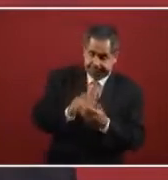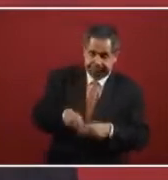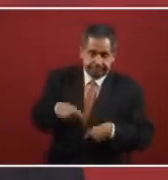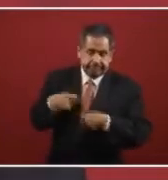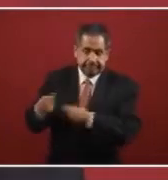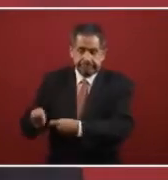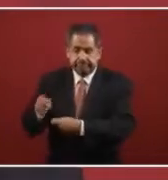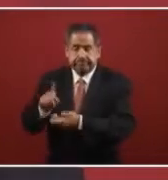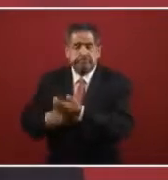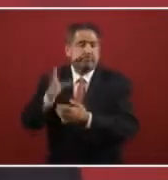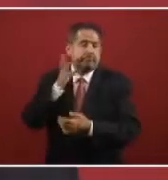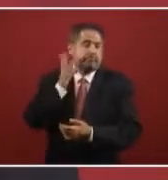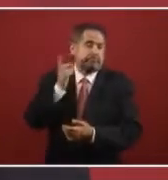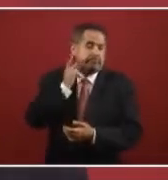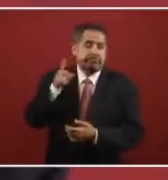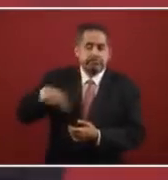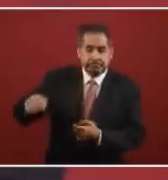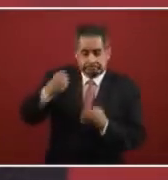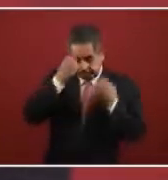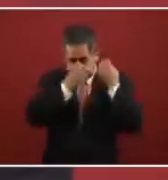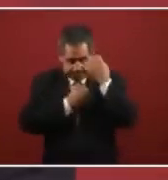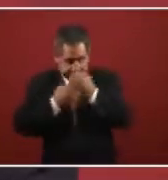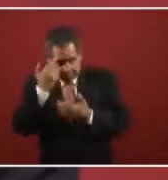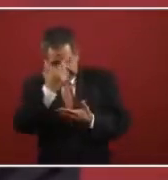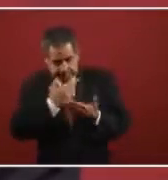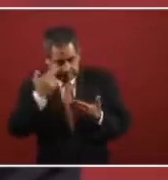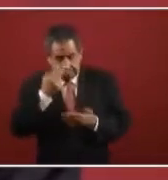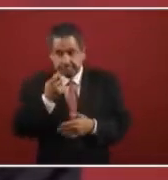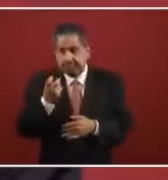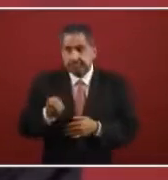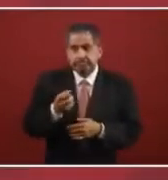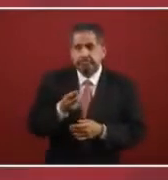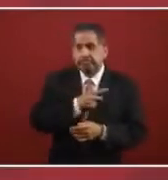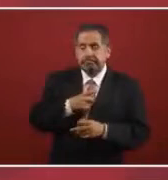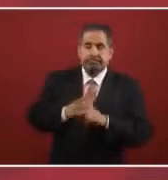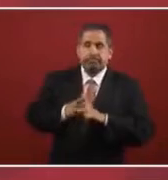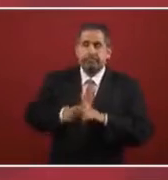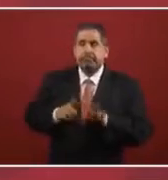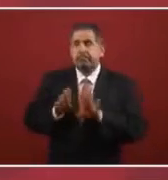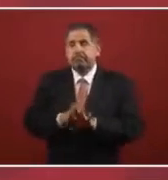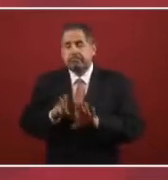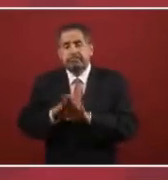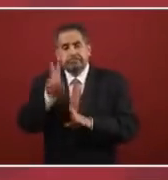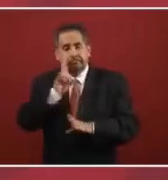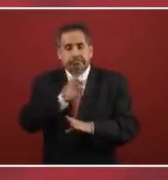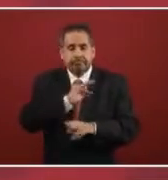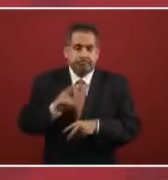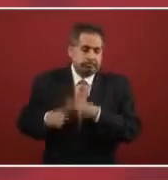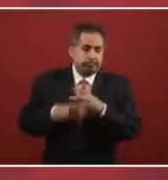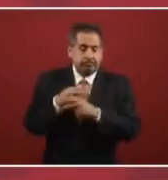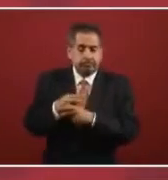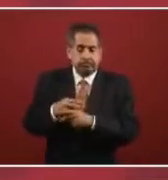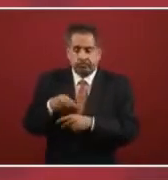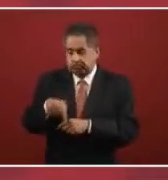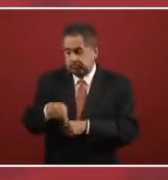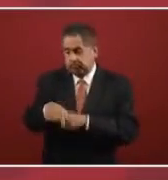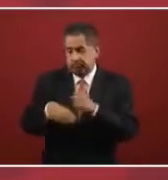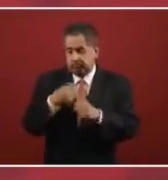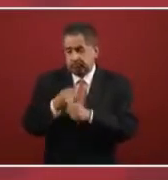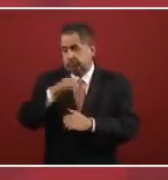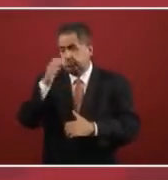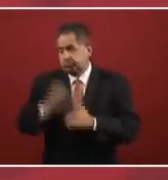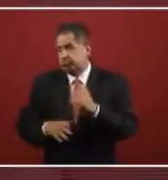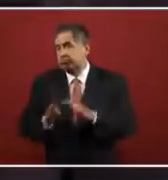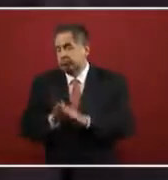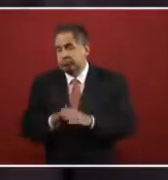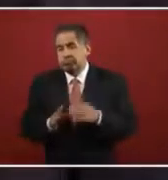deputies Entonces, y ahí tenemos ya group. que hacer proyecciones And we will be doing de projections cómo vamos a terminar how el we're año going to end